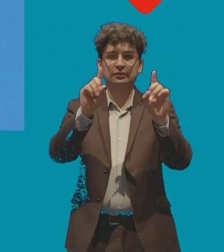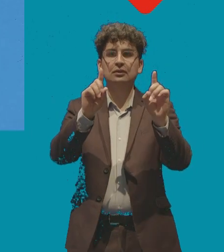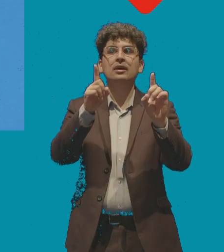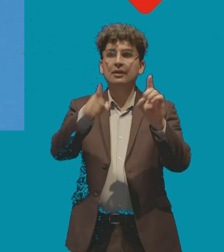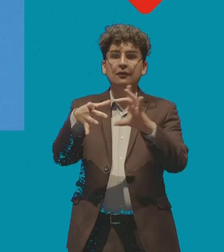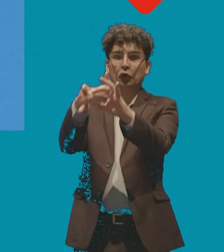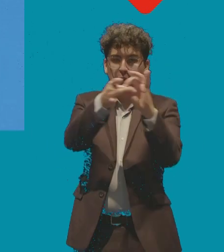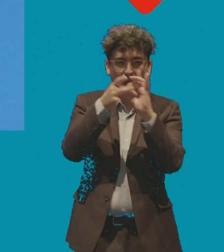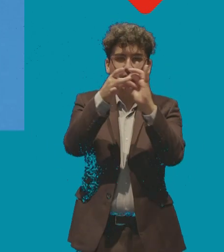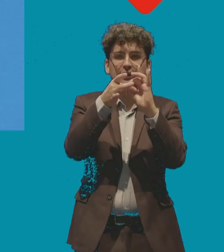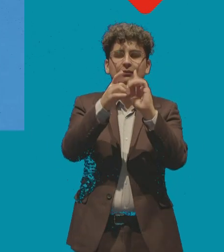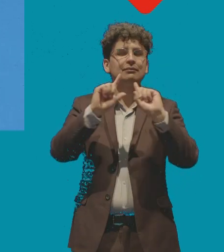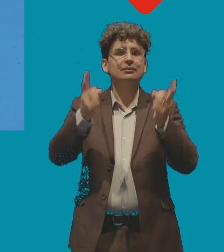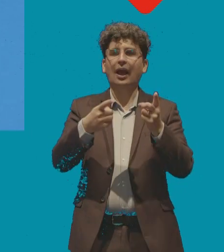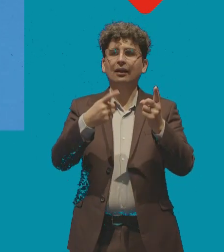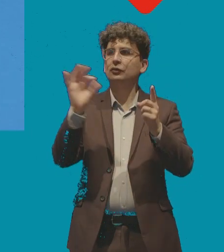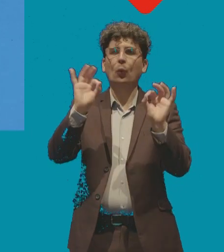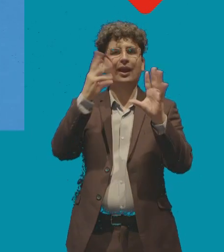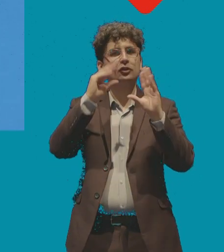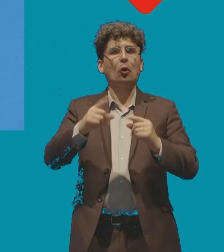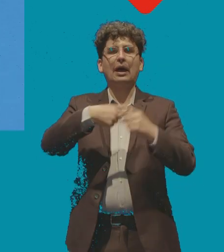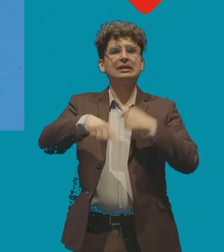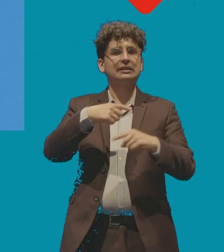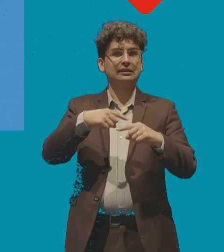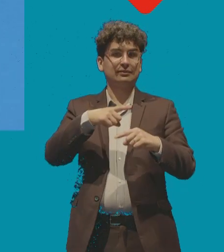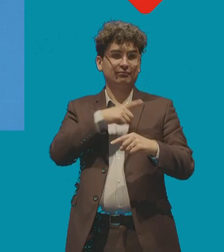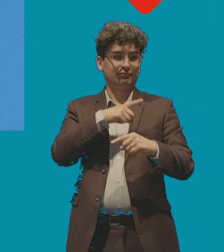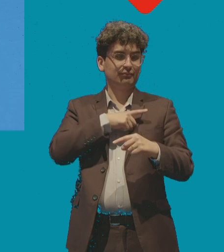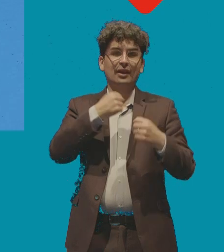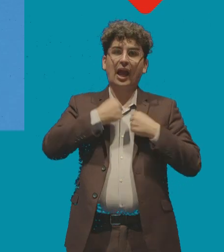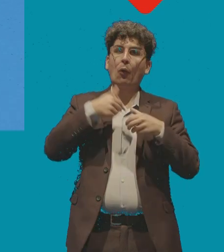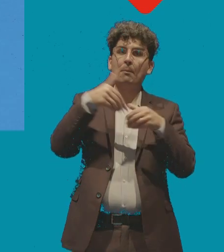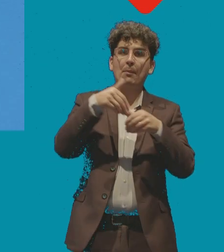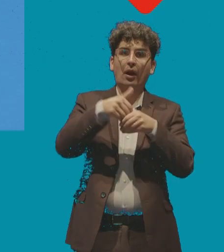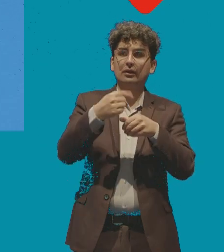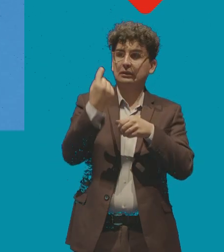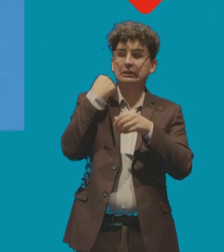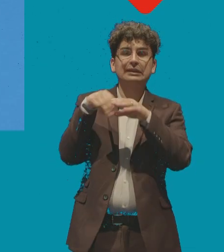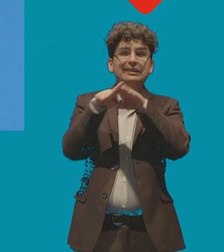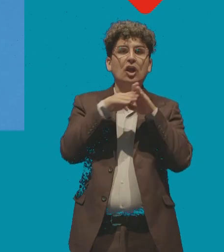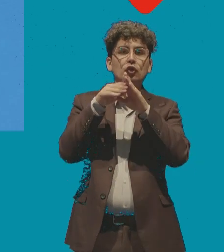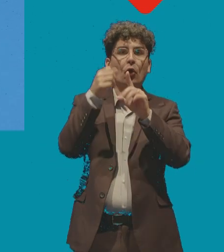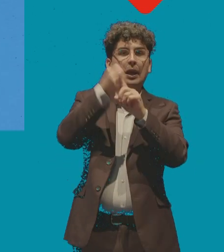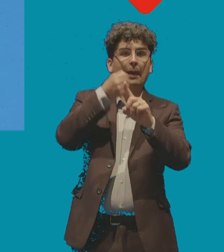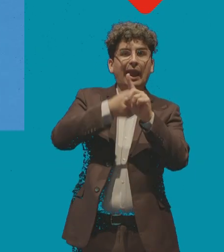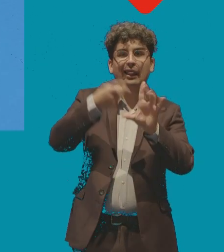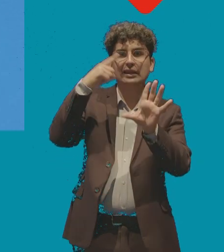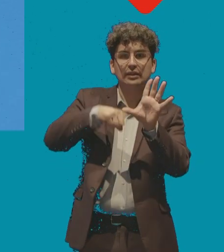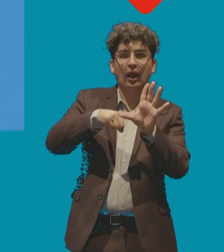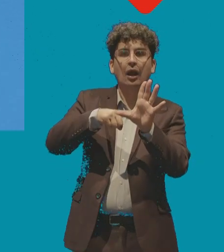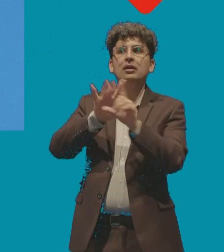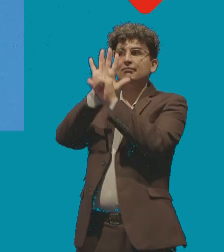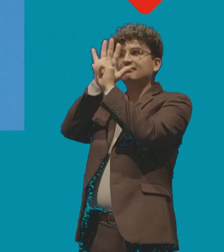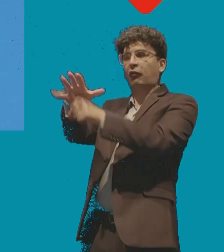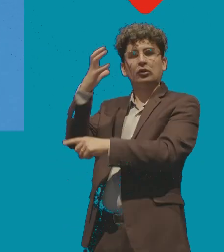we unite, there is no stopping us. It was thanks to the action that our members took during our national campaign last year that we forced the